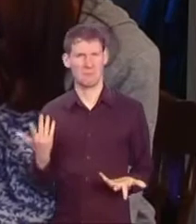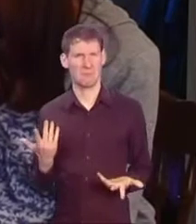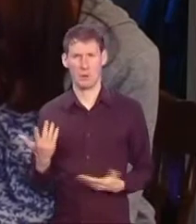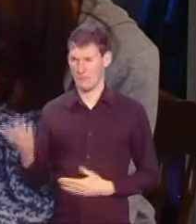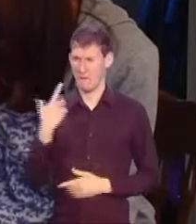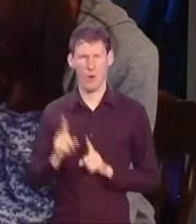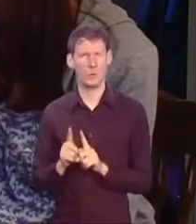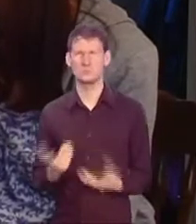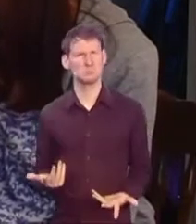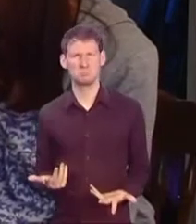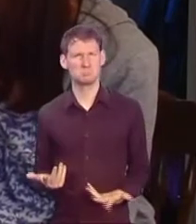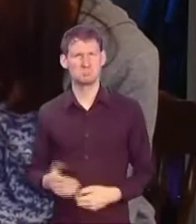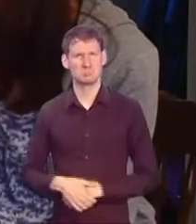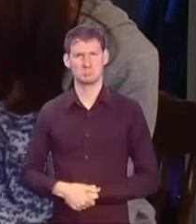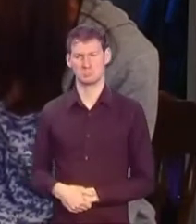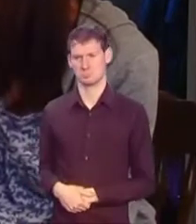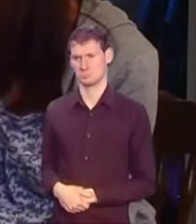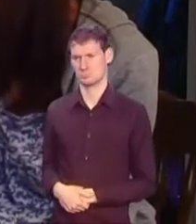so close.